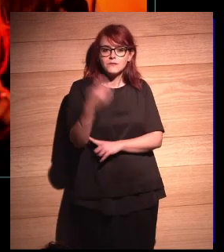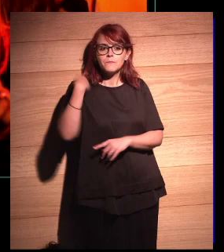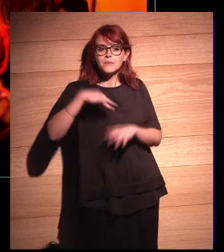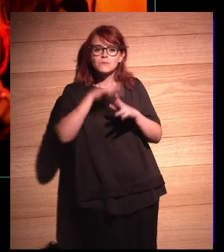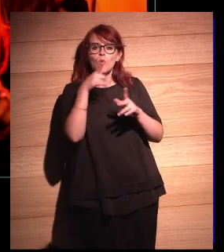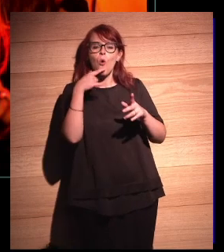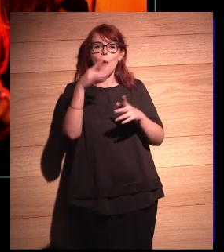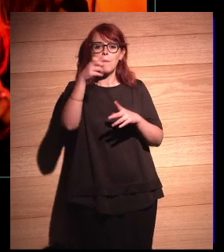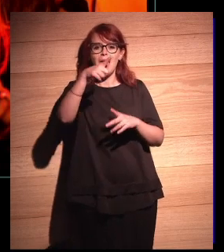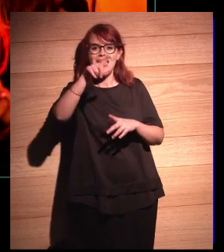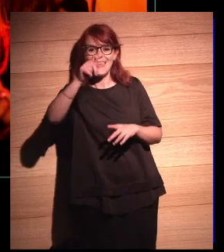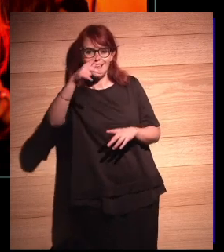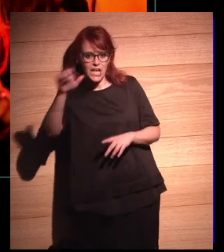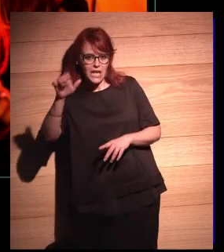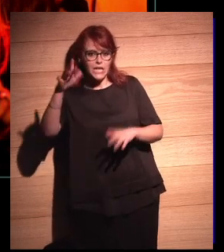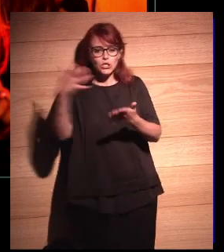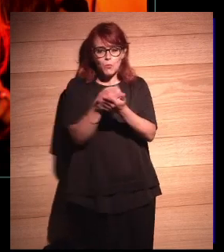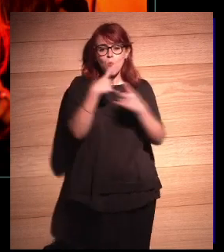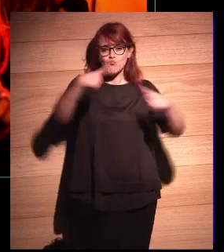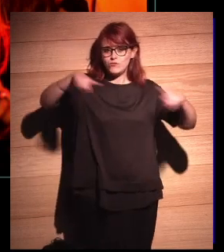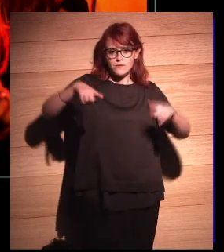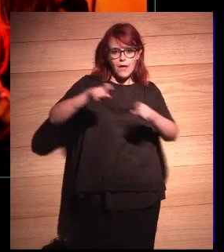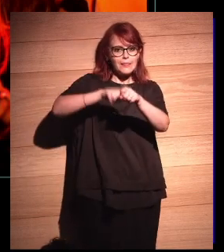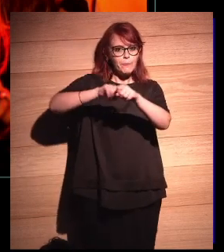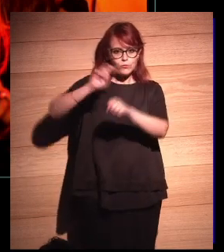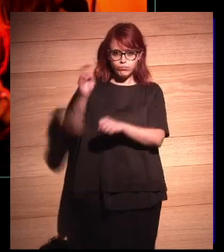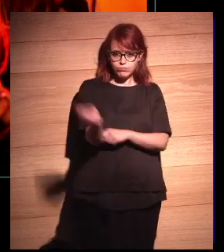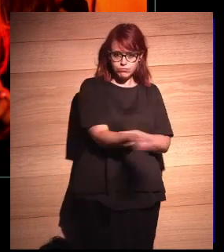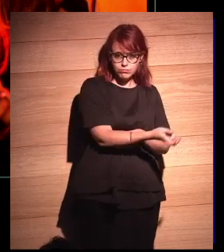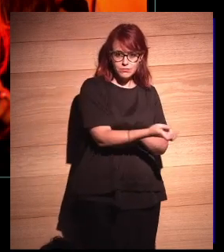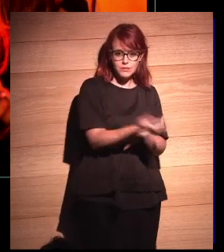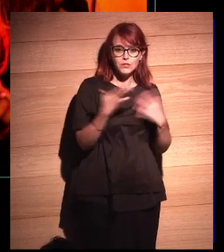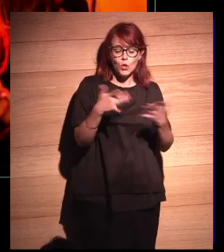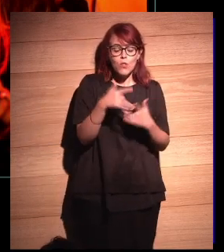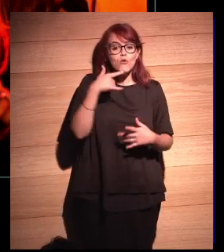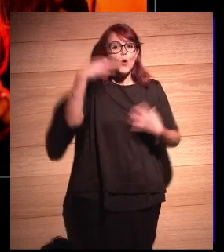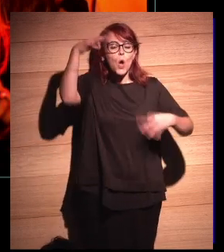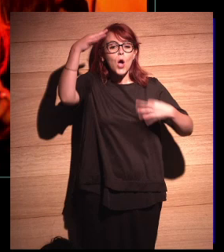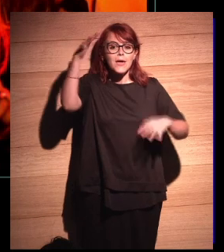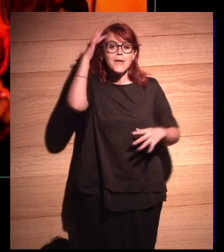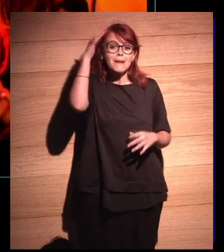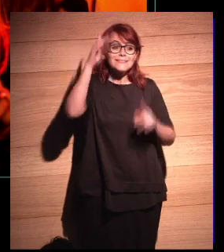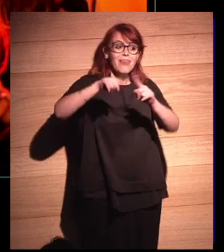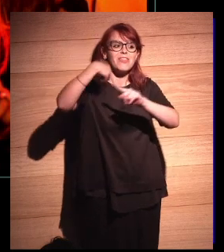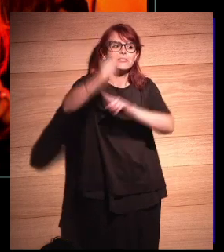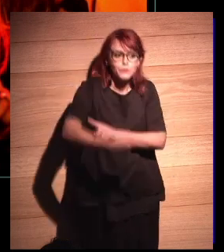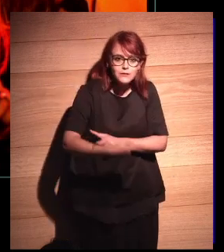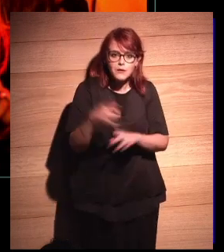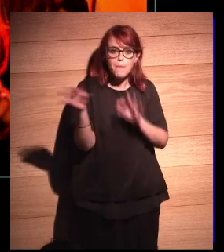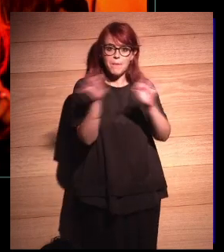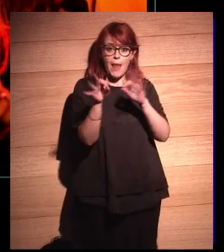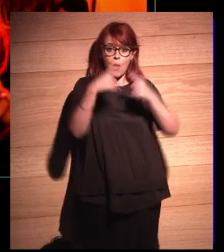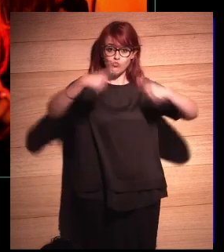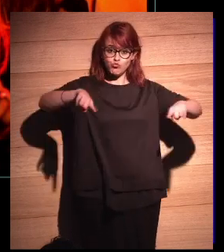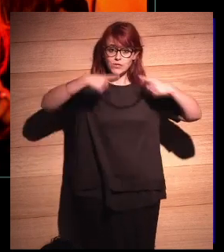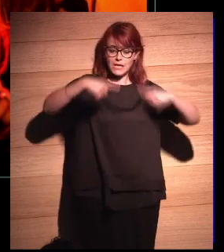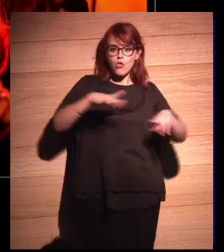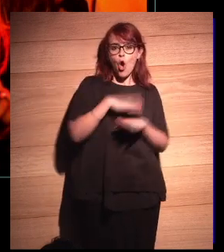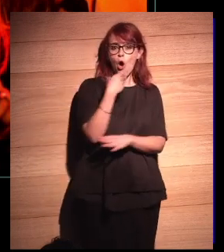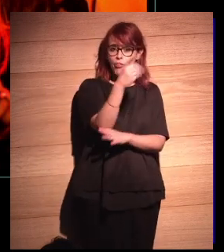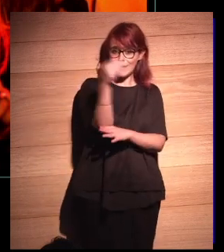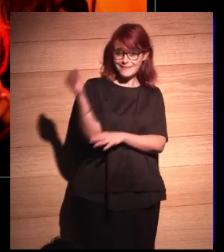James Blake, and all of the great musicians. So it was only much later, when I was already making music as a